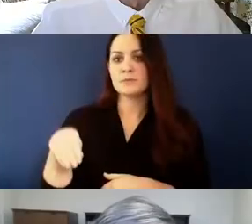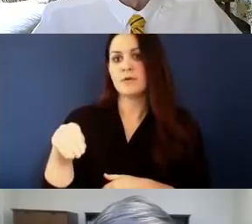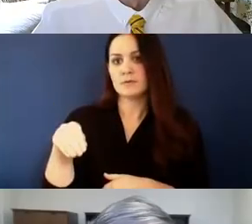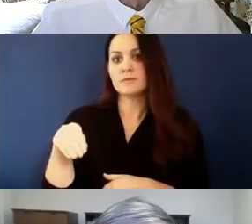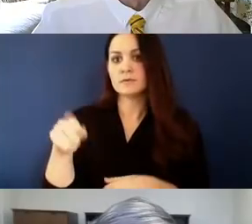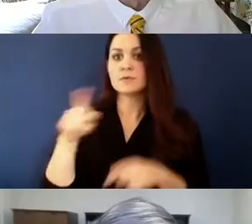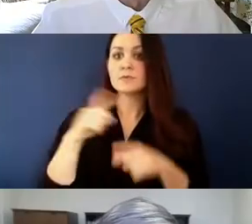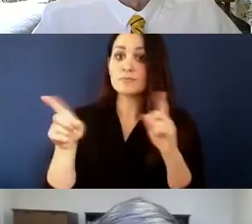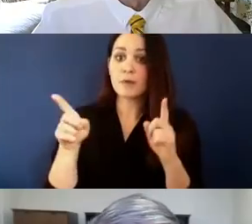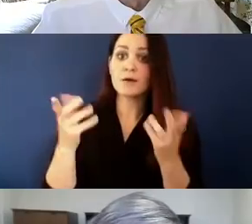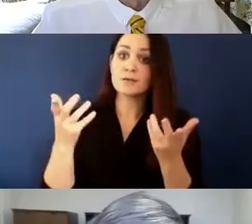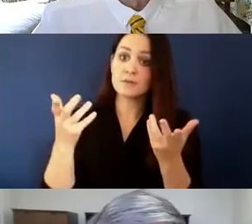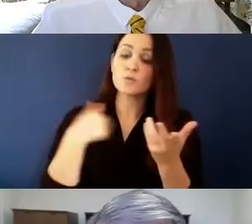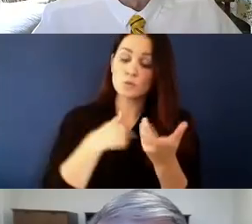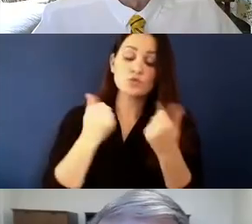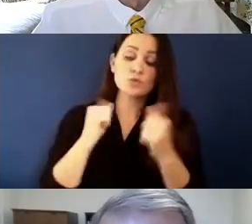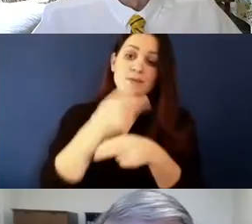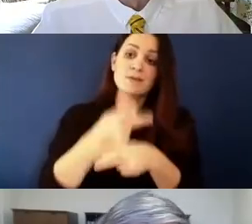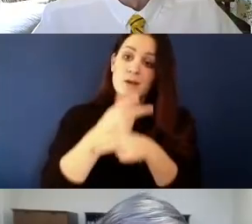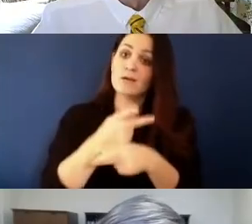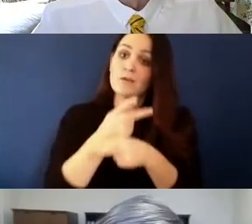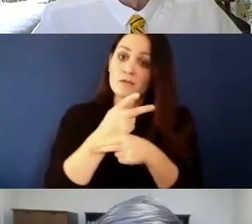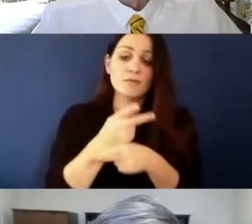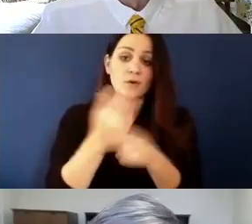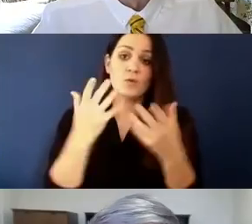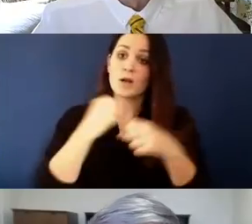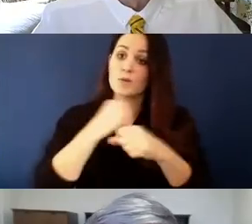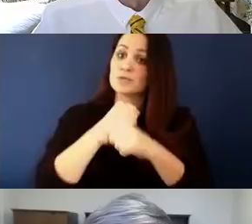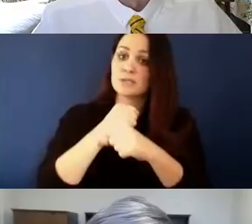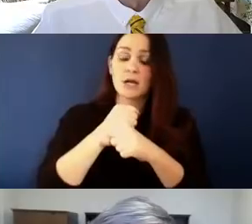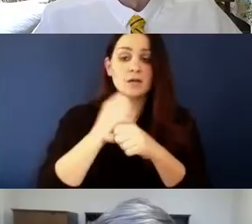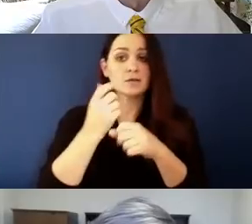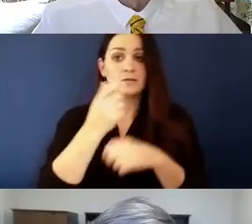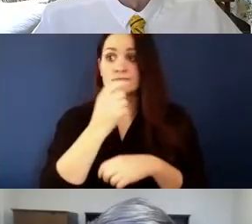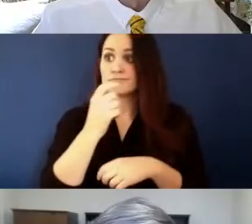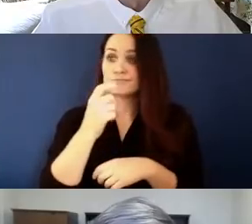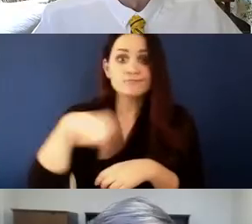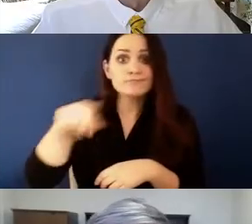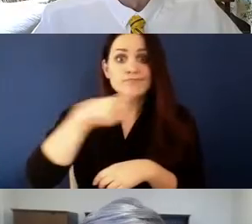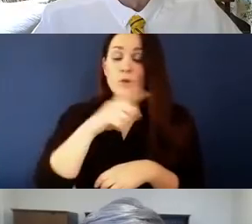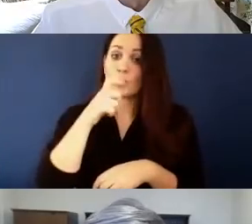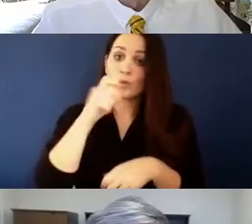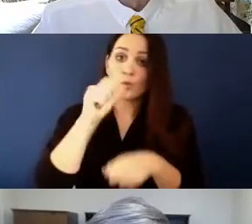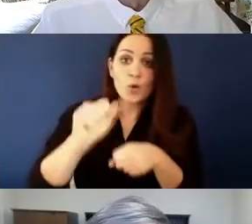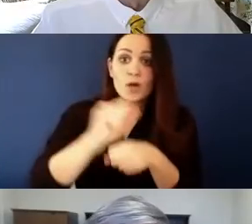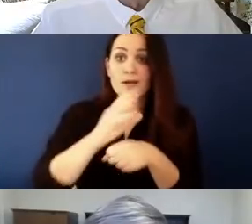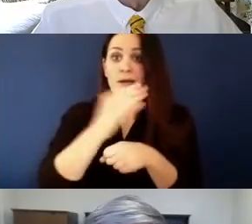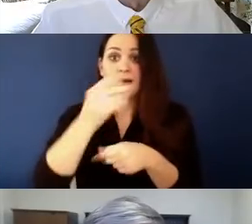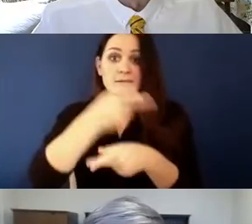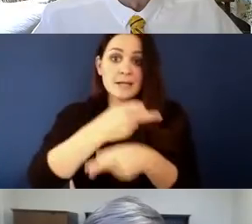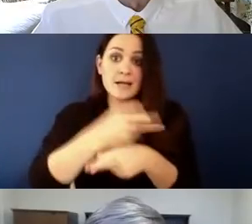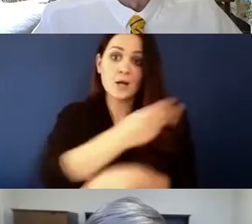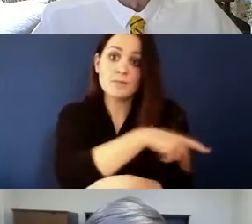it's through abundance of caution and to protect all our workers who are taking care of the patients, as well